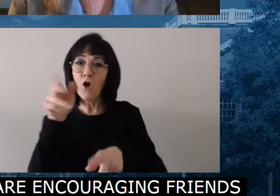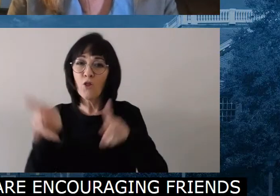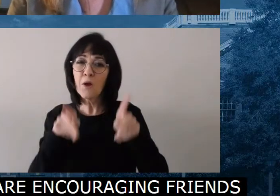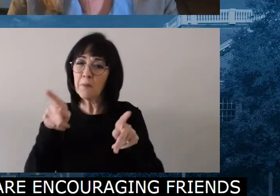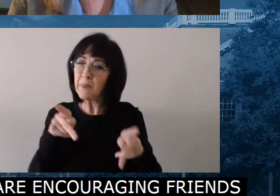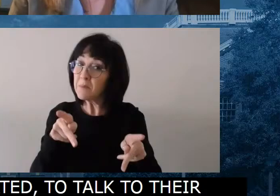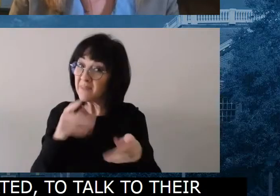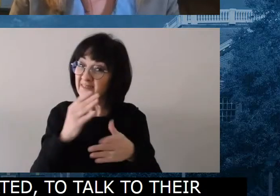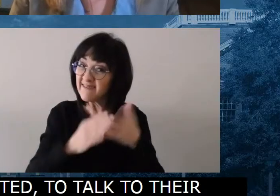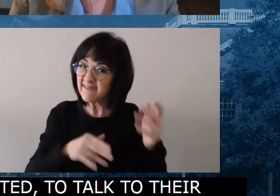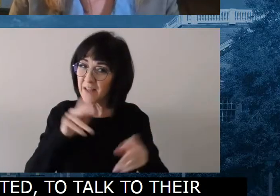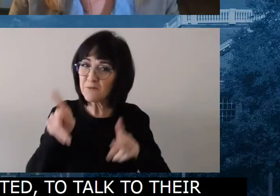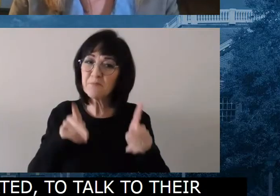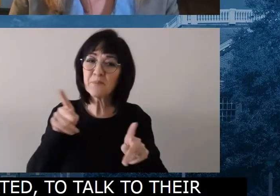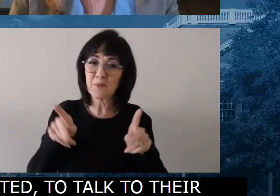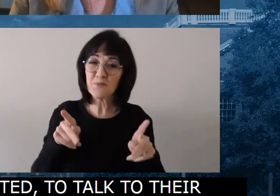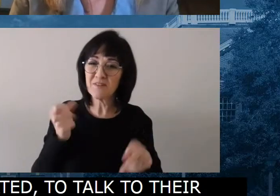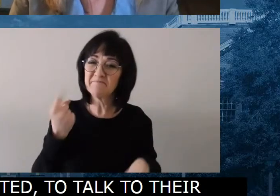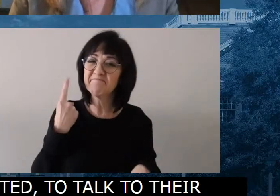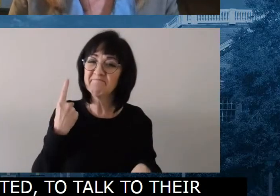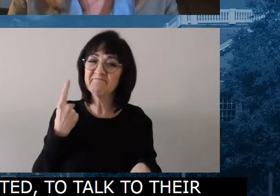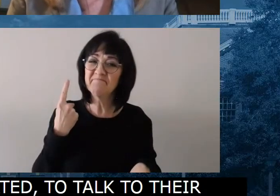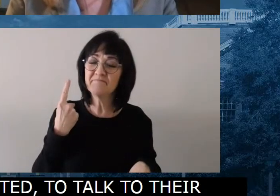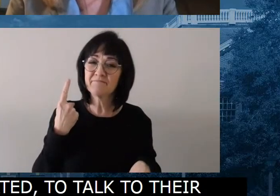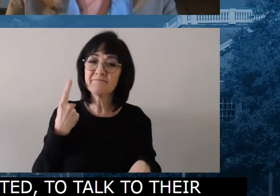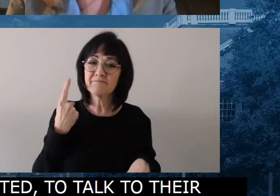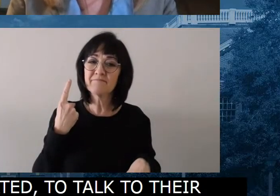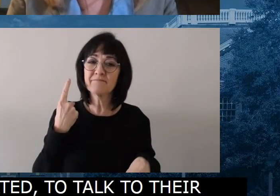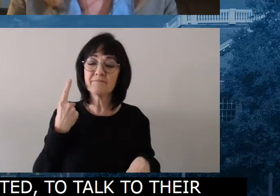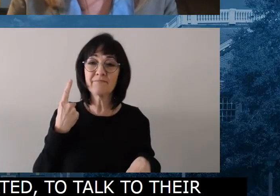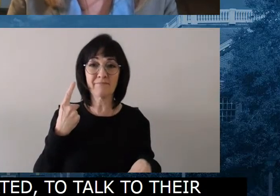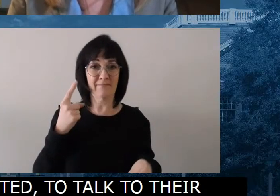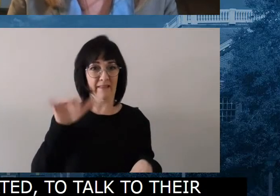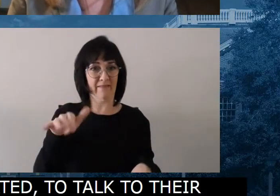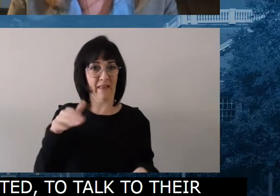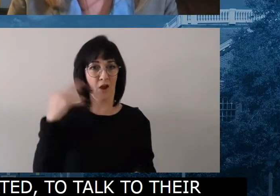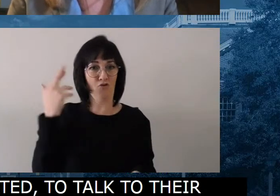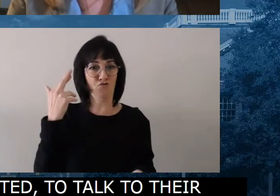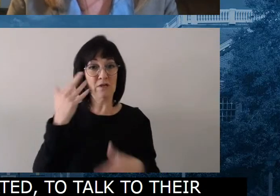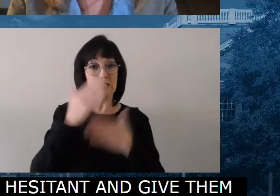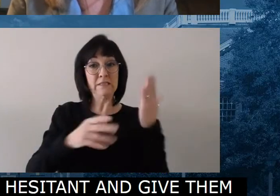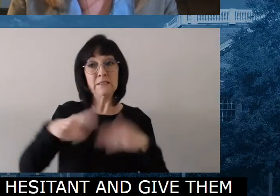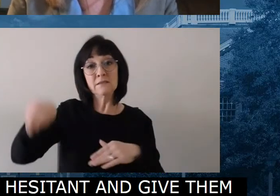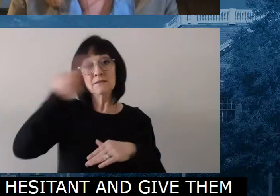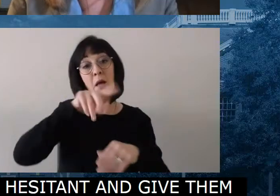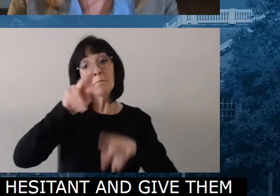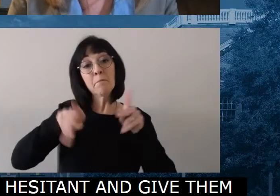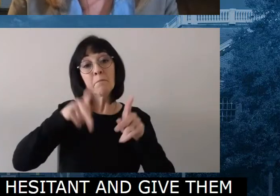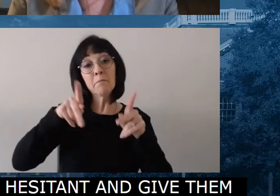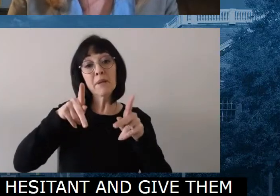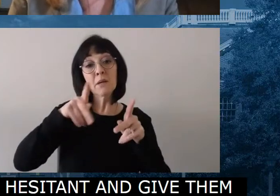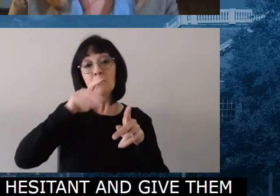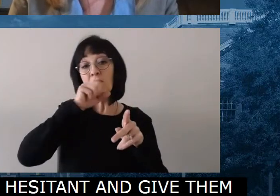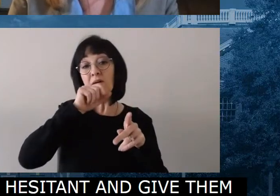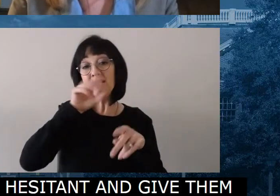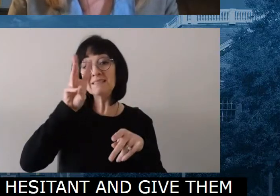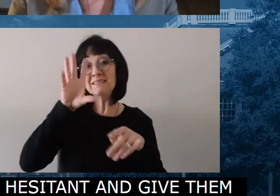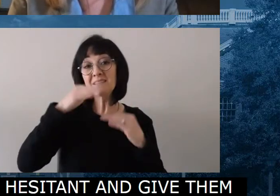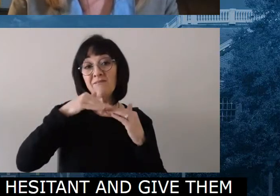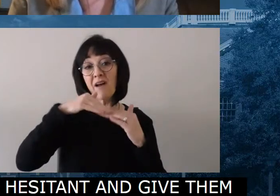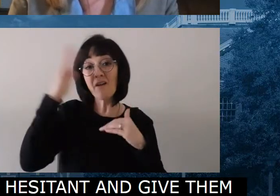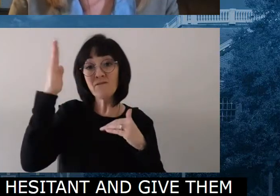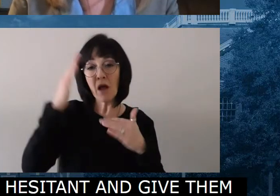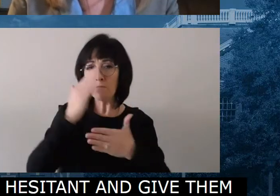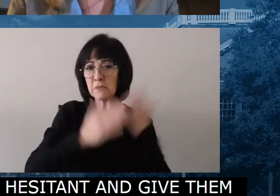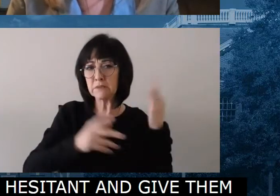the appointments, 65 and older. One of the reasons we moved and opened it up to take away some of that friction there, and